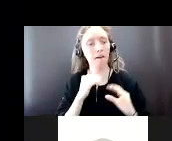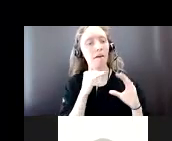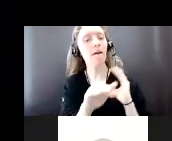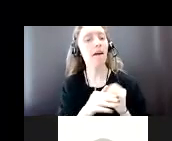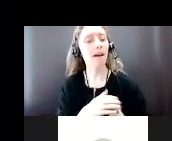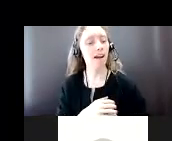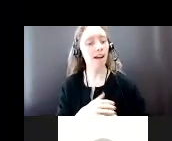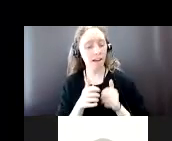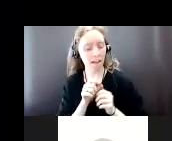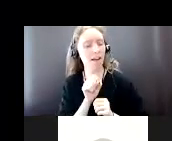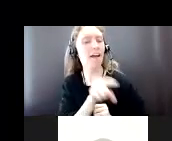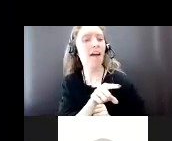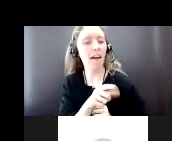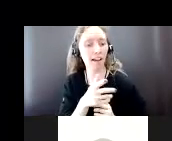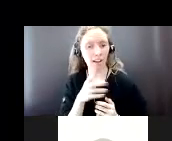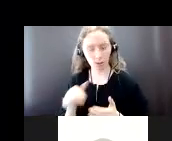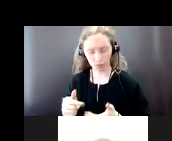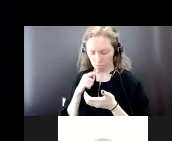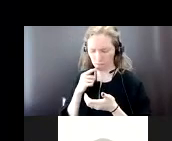from people that we don't know.